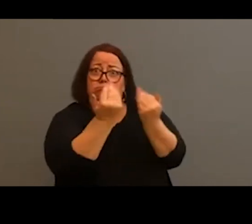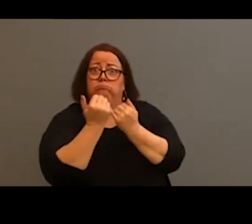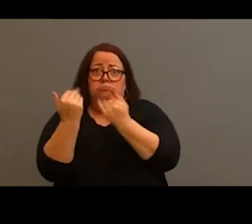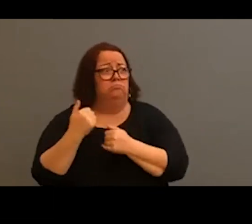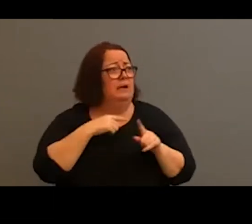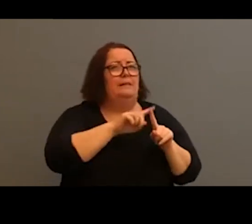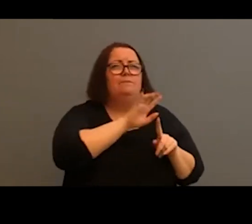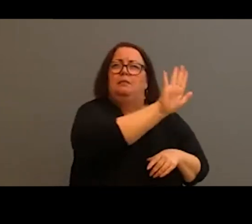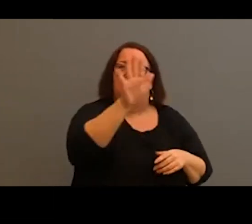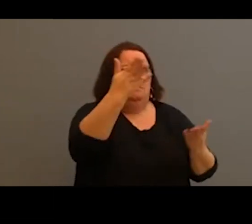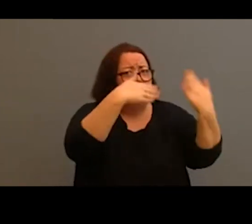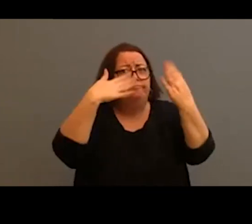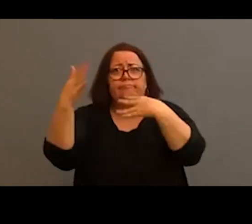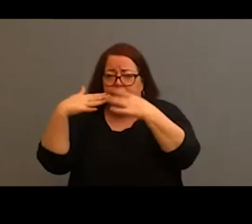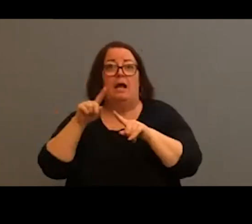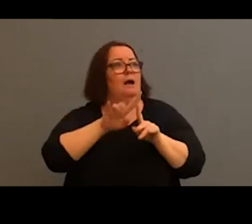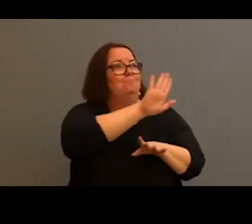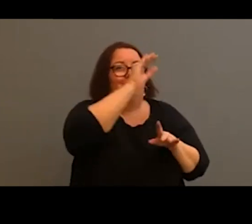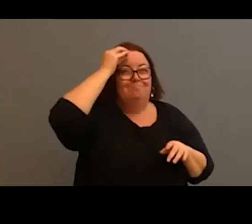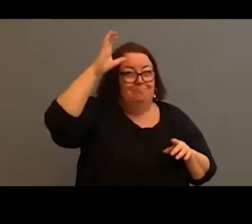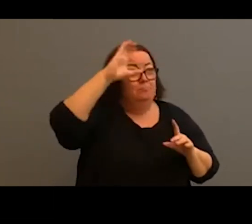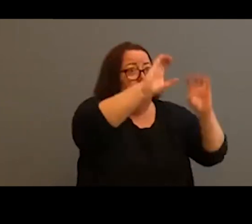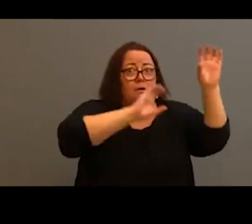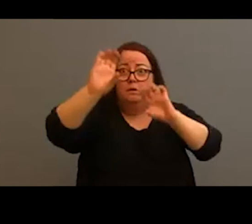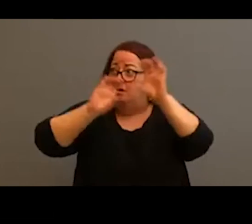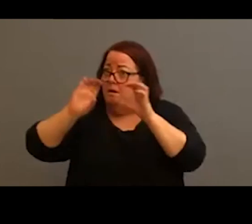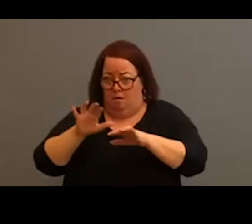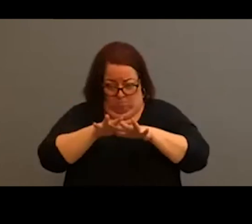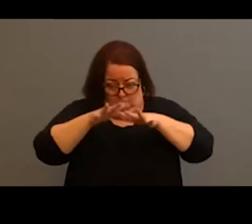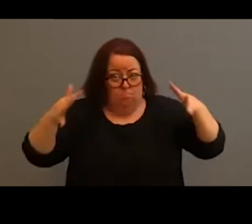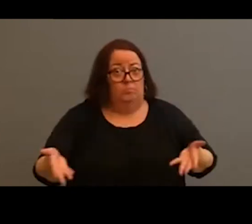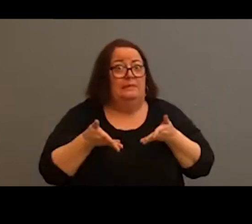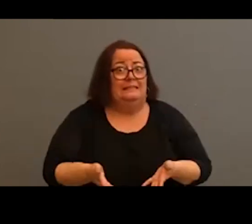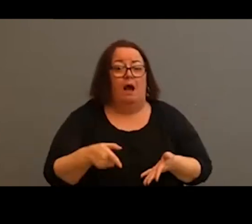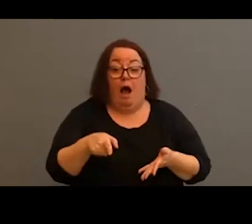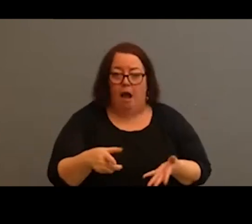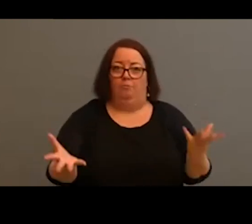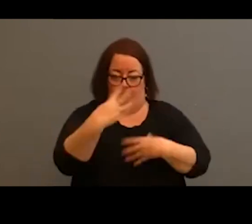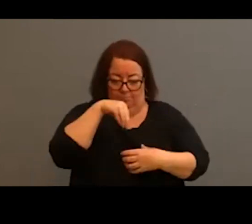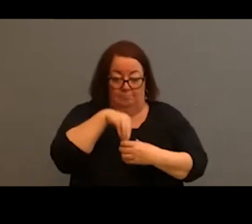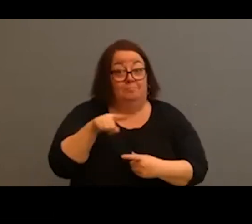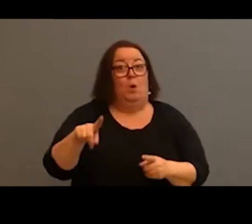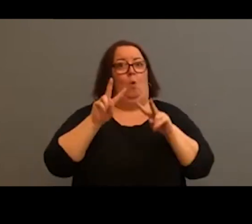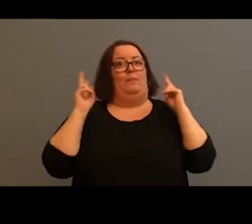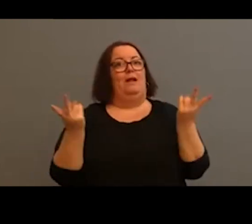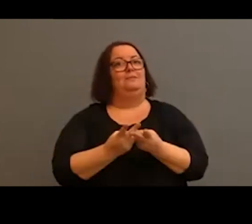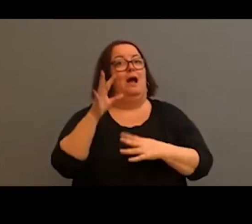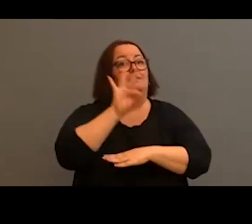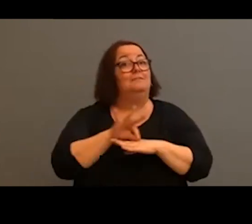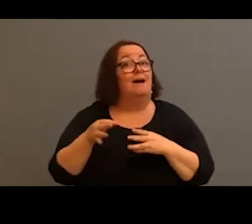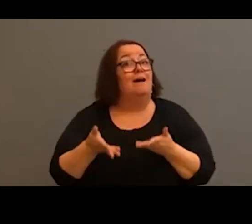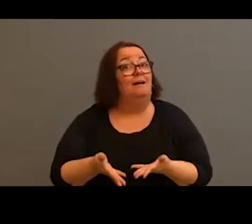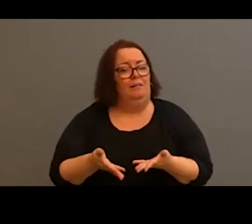Local governments and civil society needs to be involved too. Everyone needs to pull together, talk with one another,